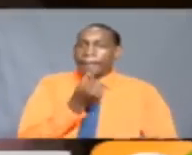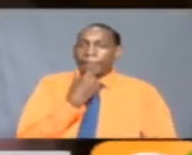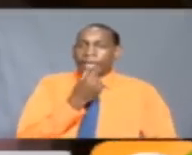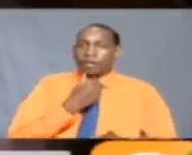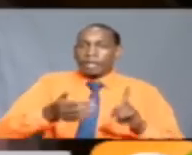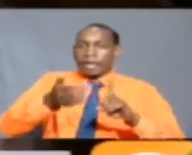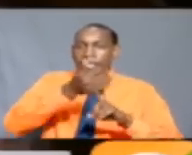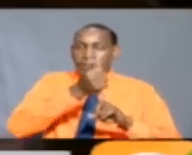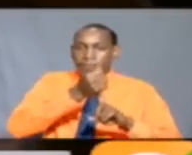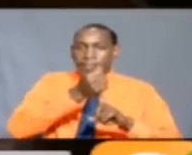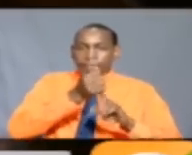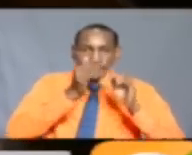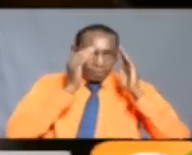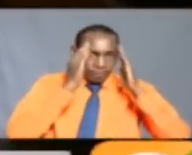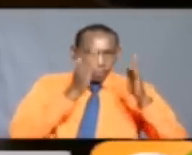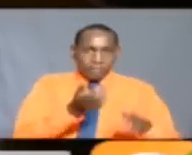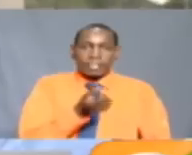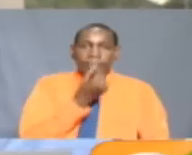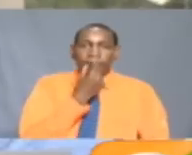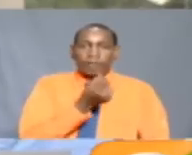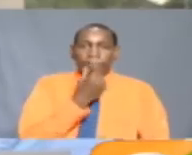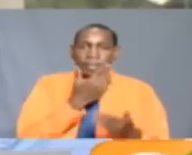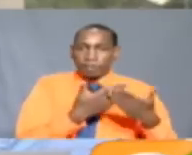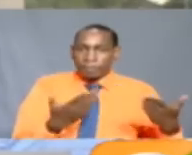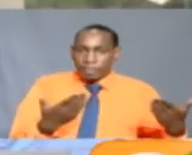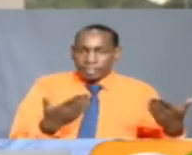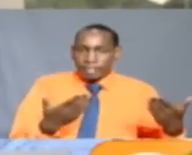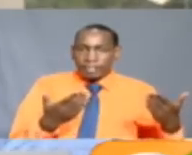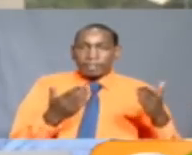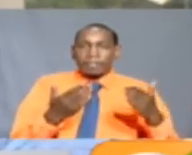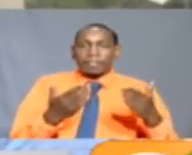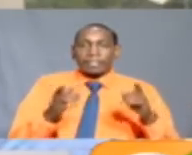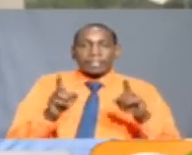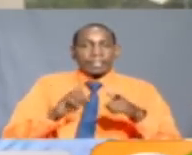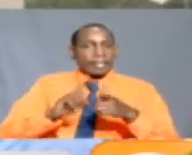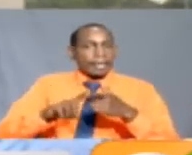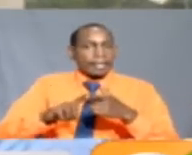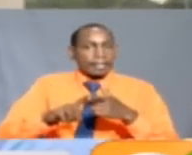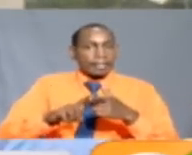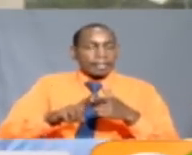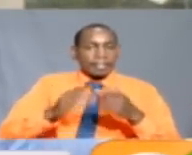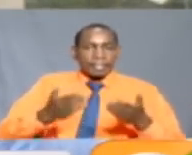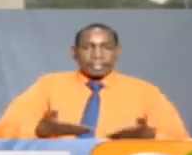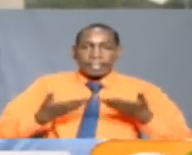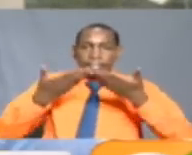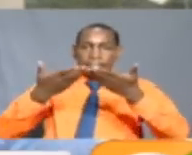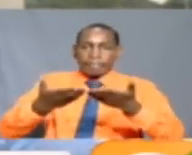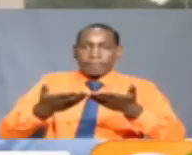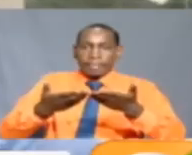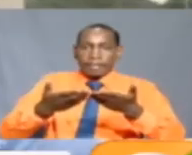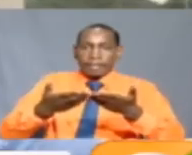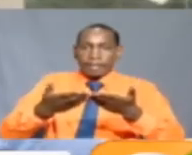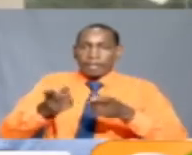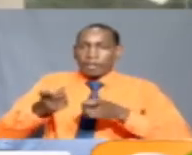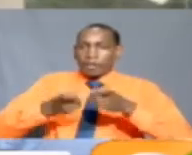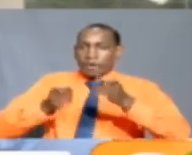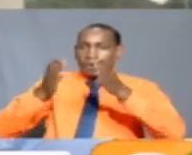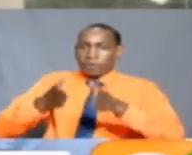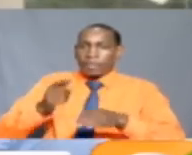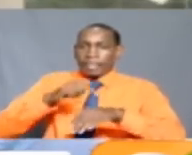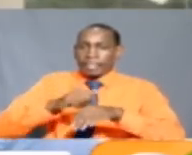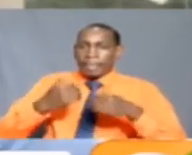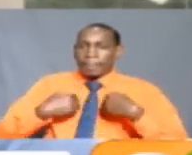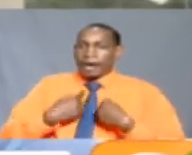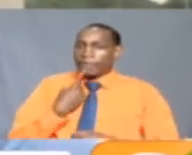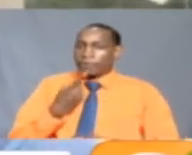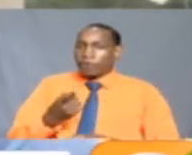fulfillment side, dealing with medical packaging and products, and then that gets handed off to a flight operator once an order comes in.